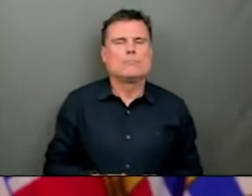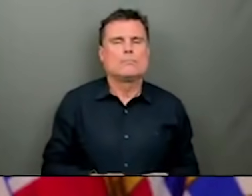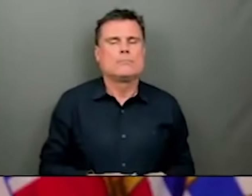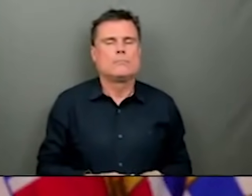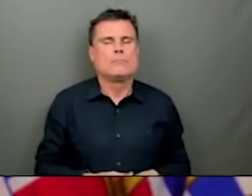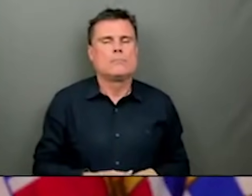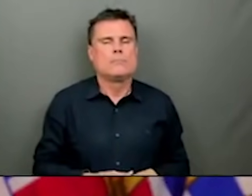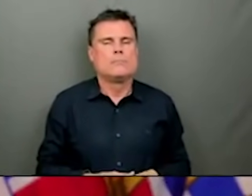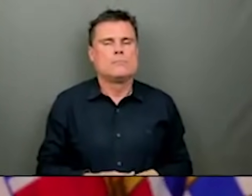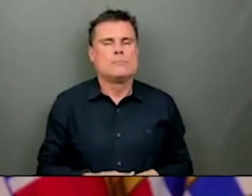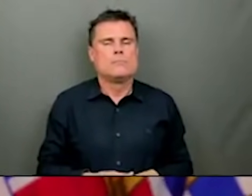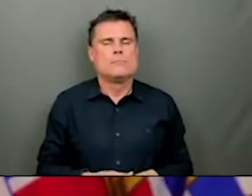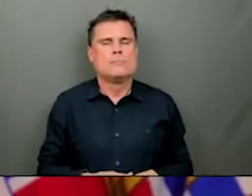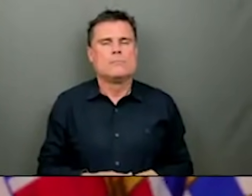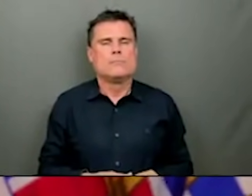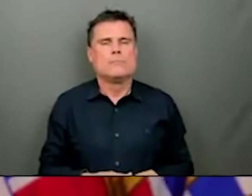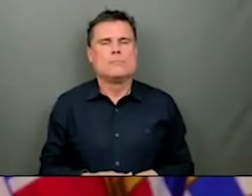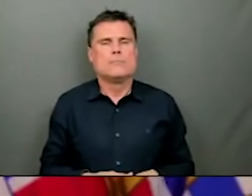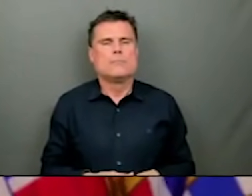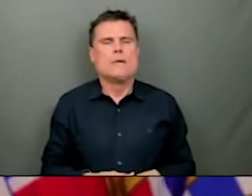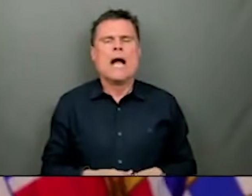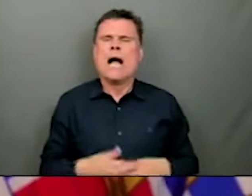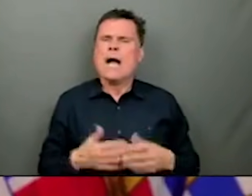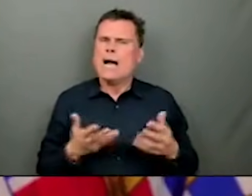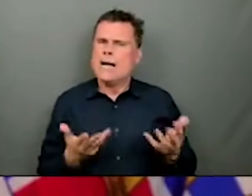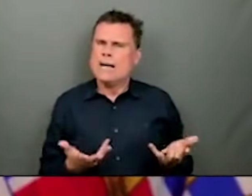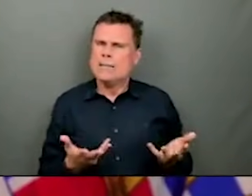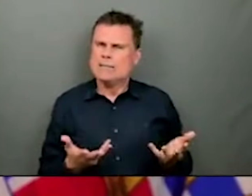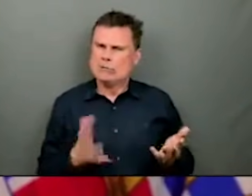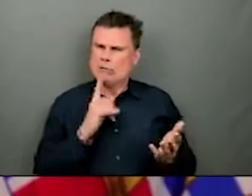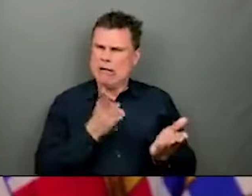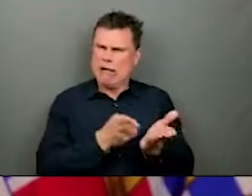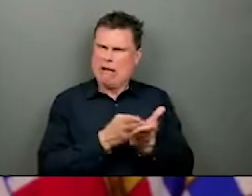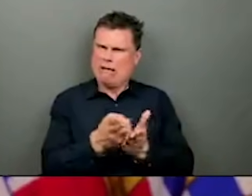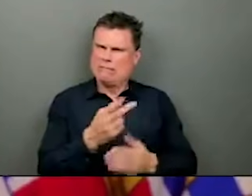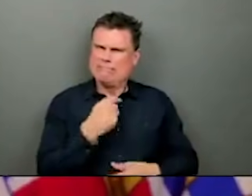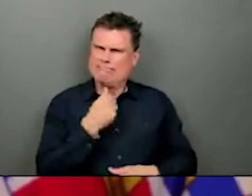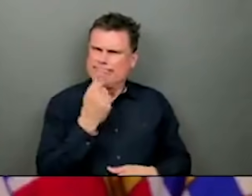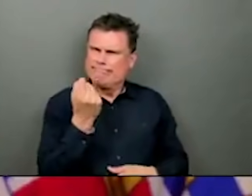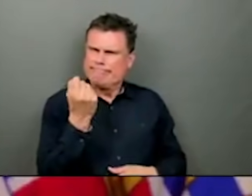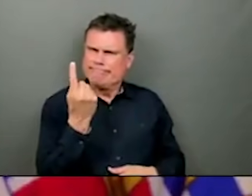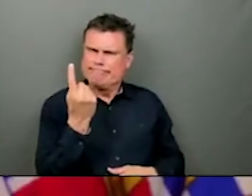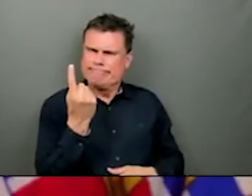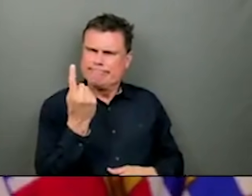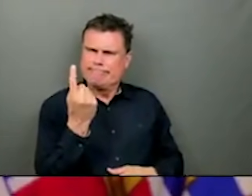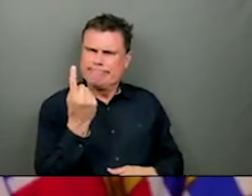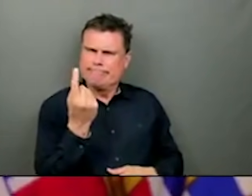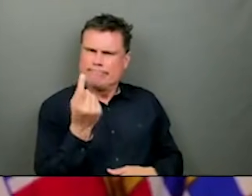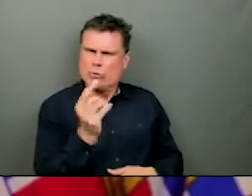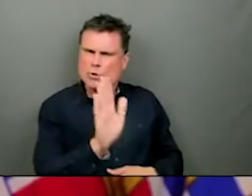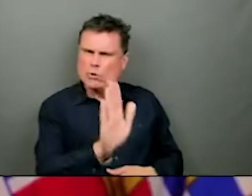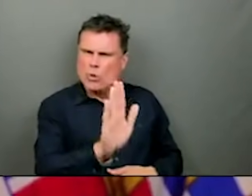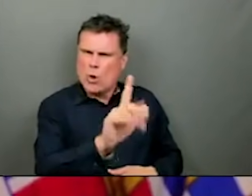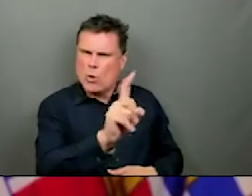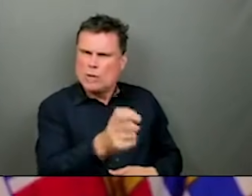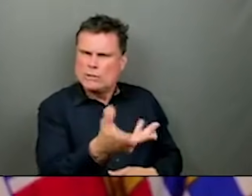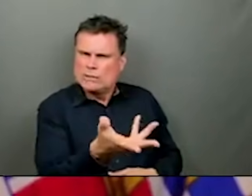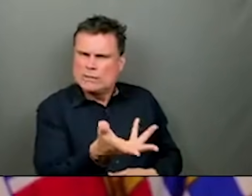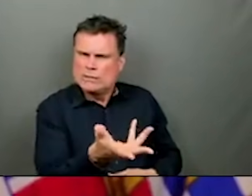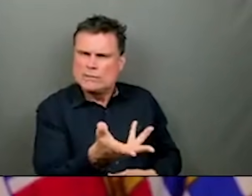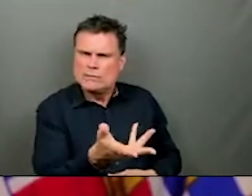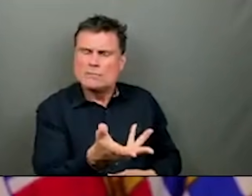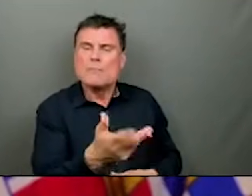groups. I'm not sure what you're referring to be honest, but we do have the main base of our program, where the majority of the vaccine goes to,